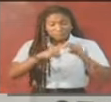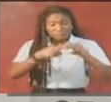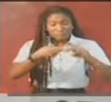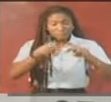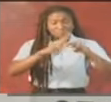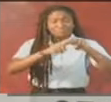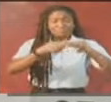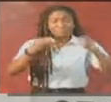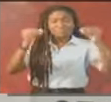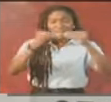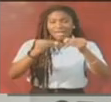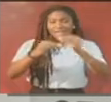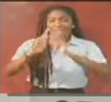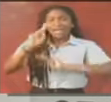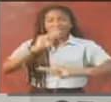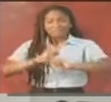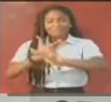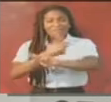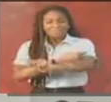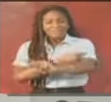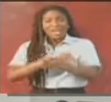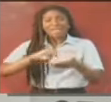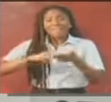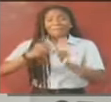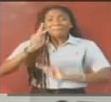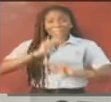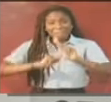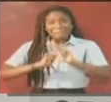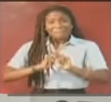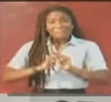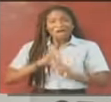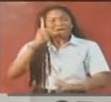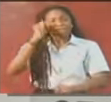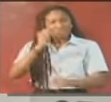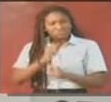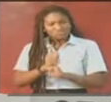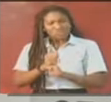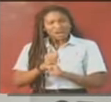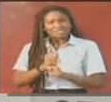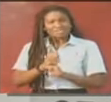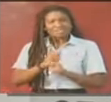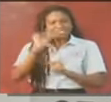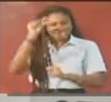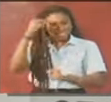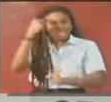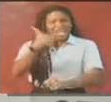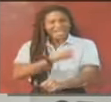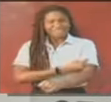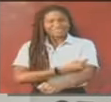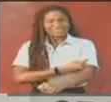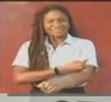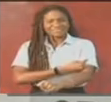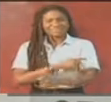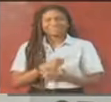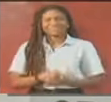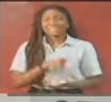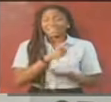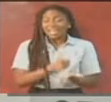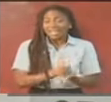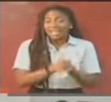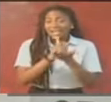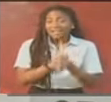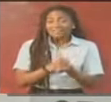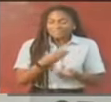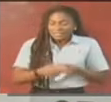the public confidence in the immunization program. It is a ministry initiative to operationalize more